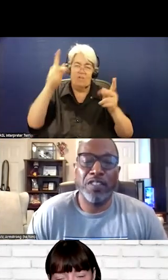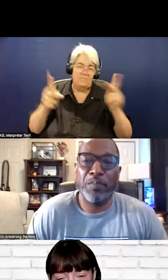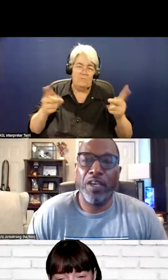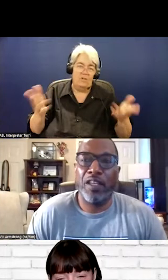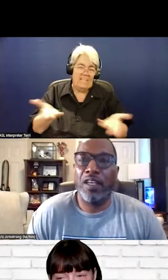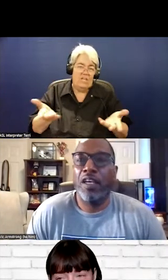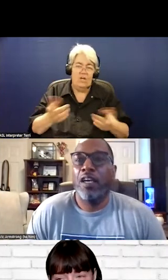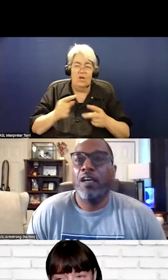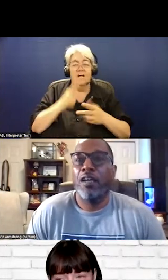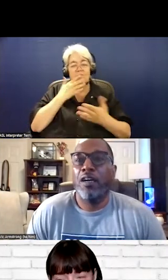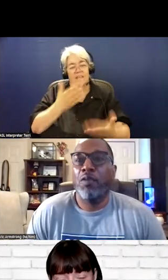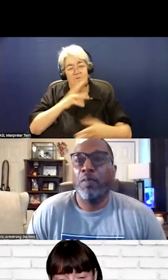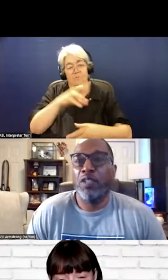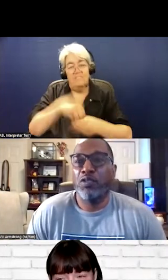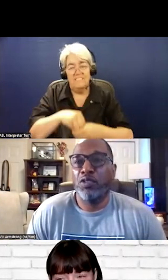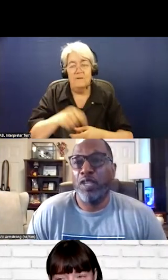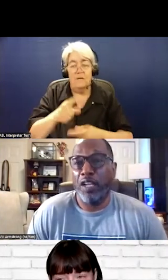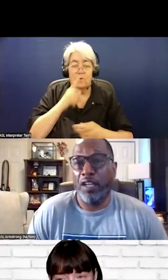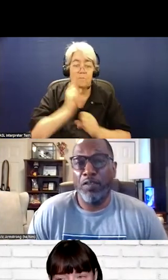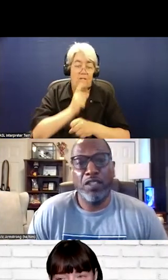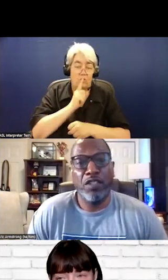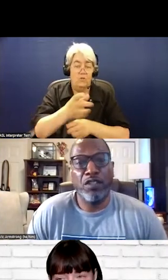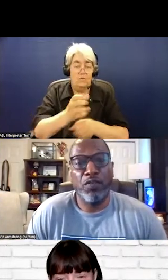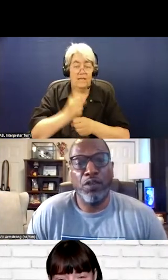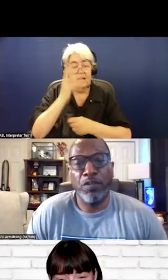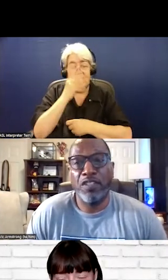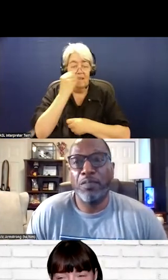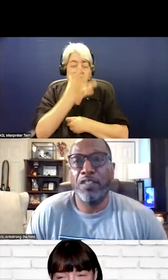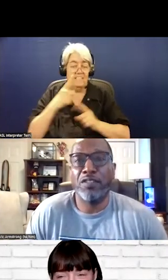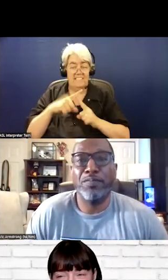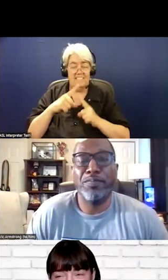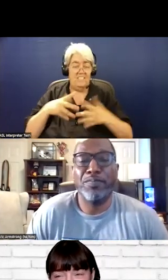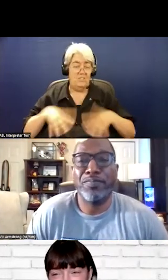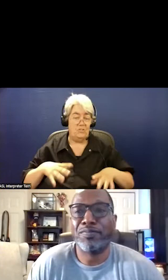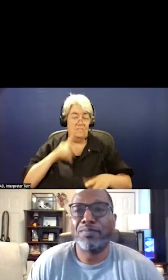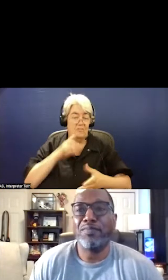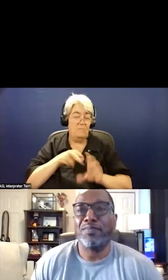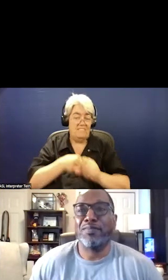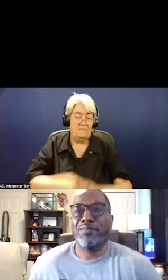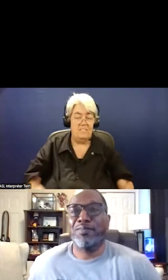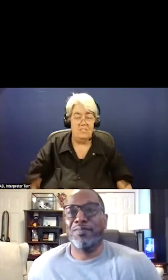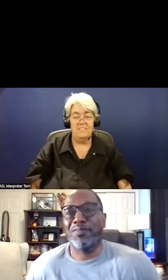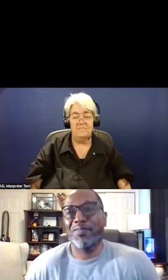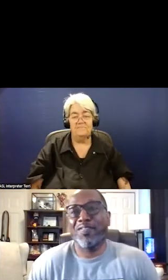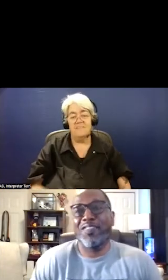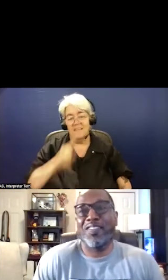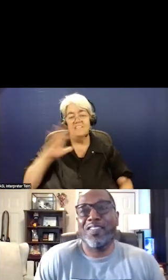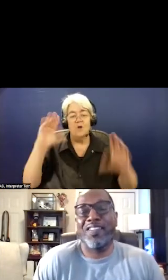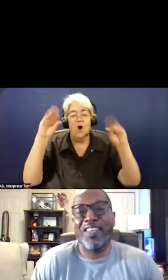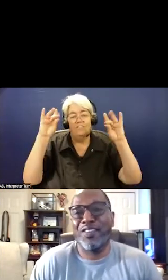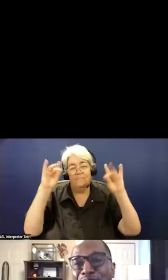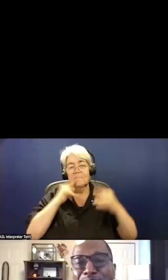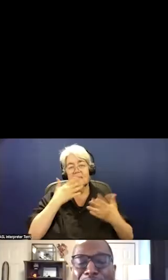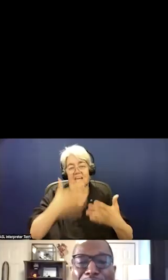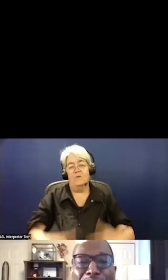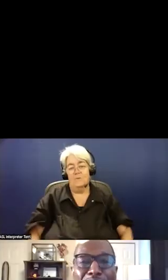for participating. We will make sure that you get a lovely t-shirt for your participation. That is awesome. Thank you.